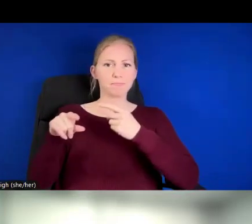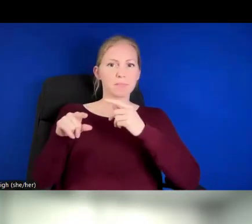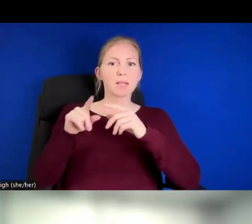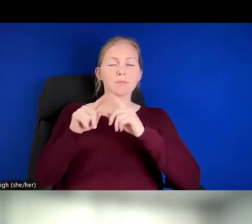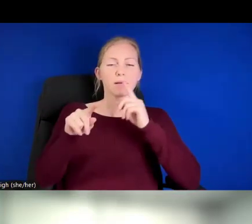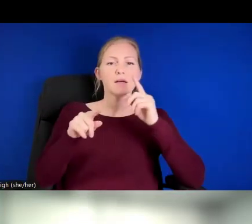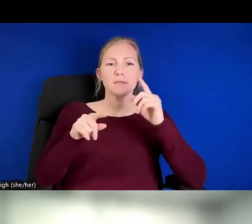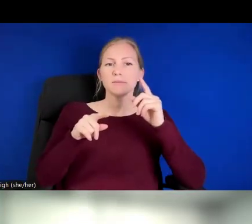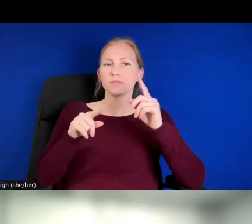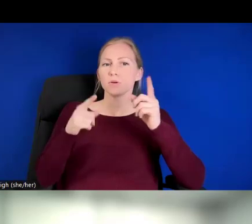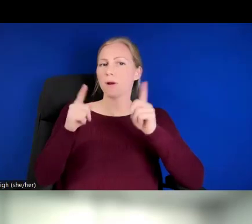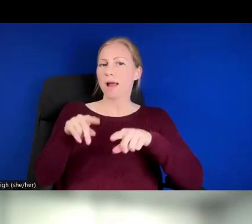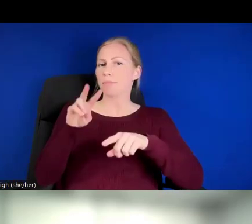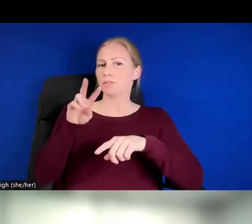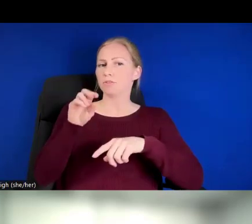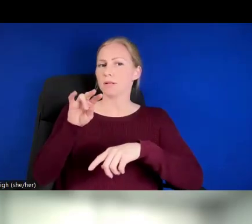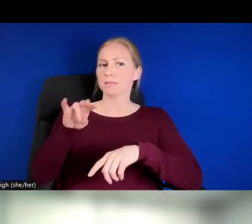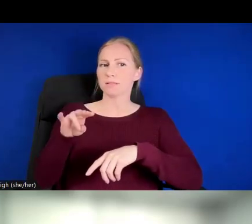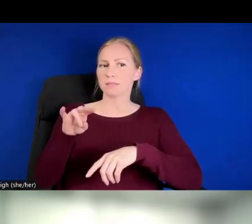all